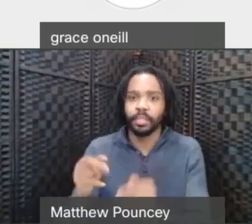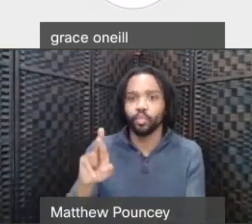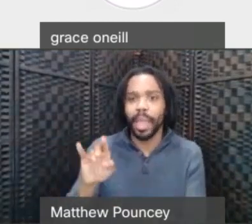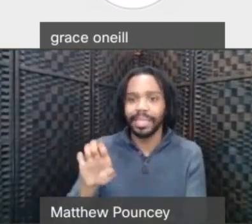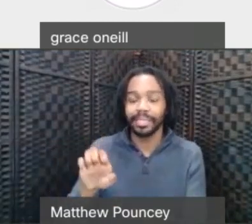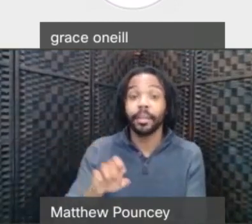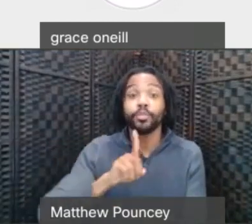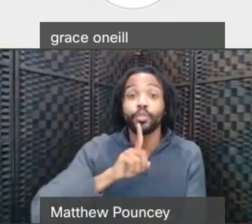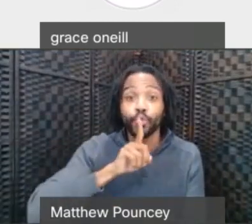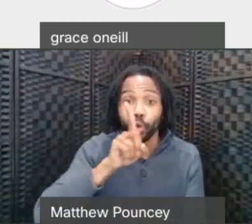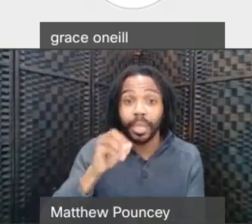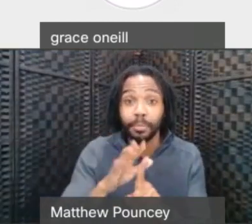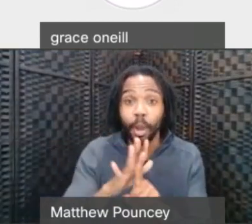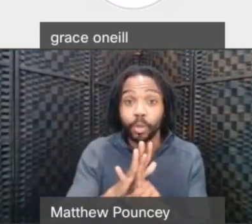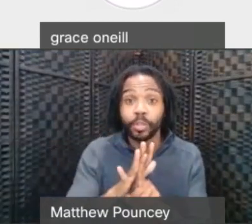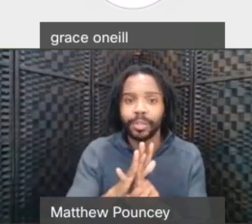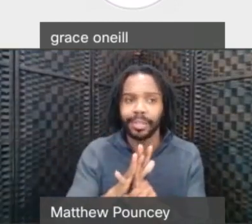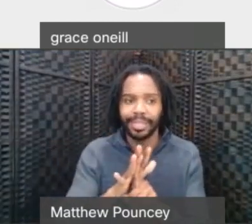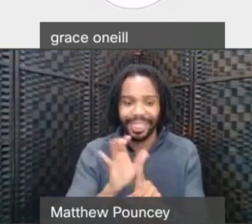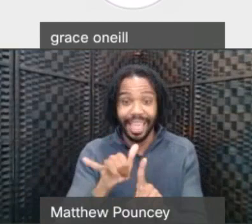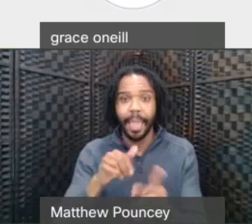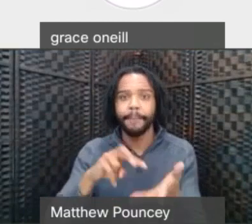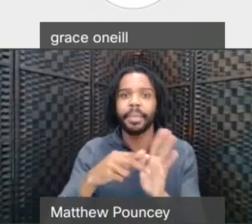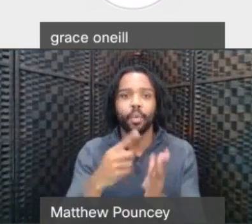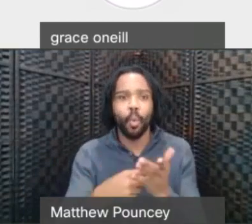definition provided by DC Health.